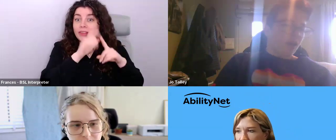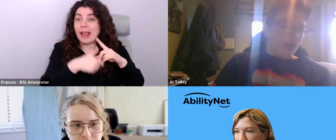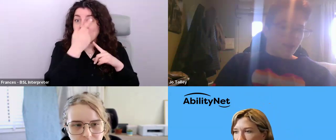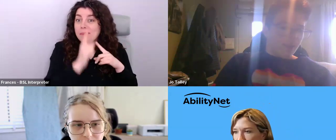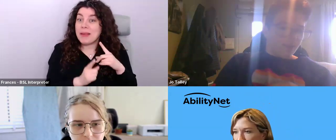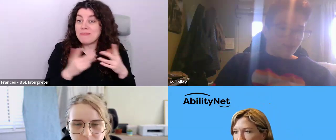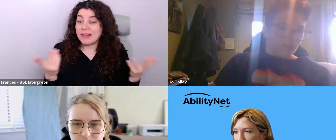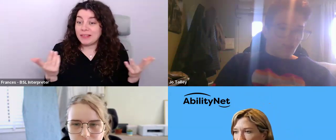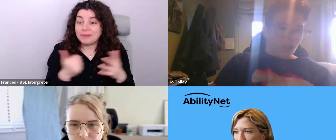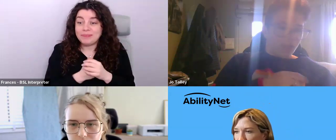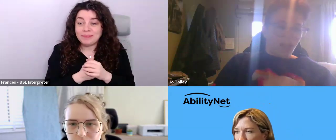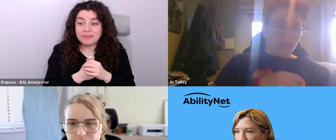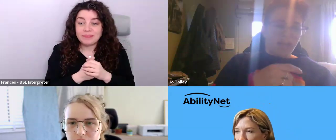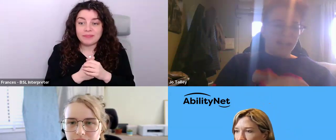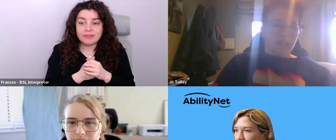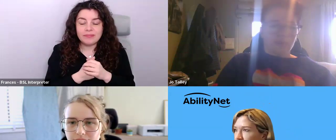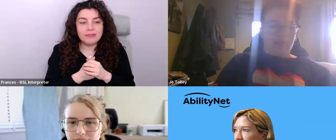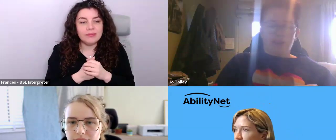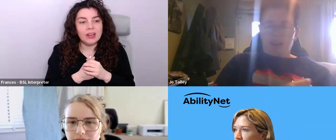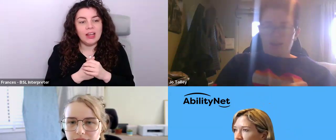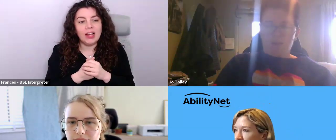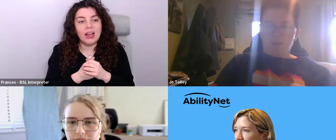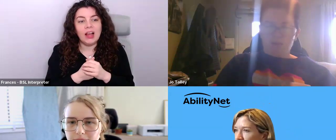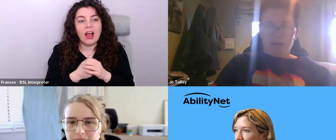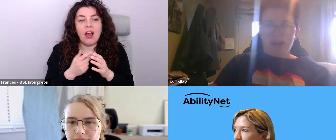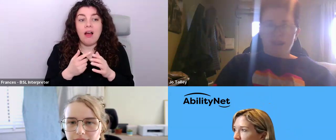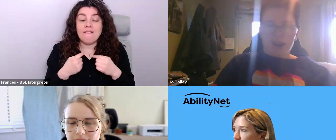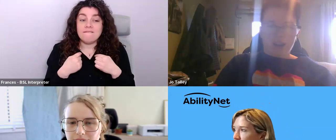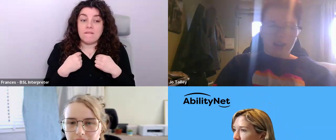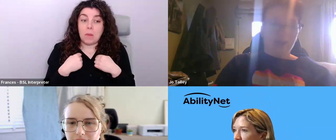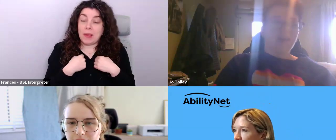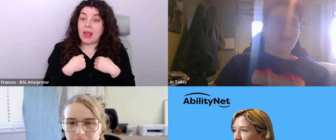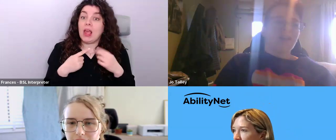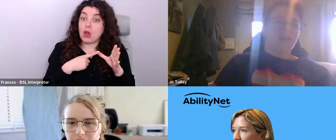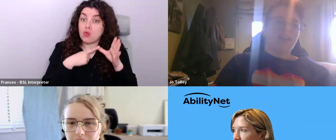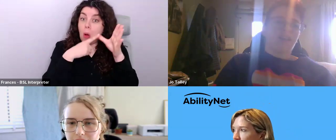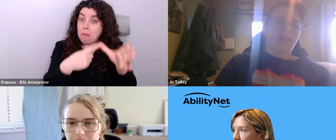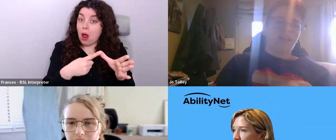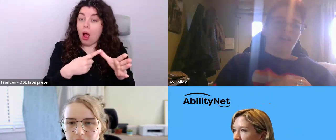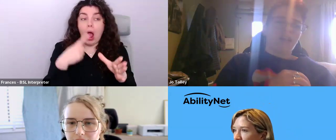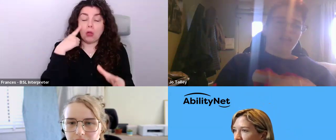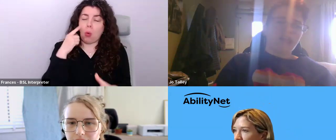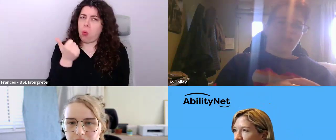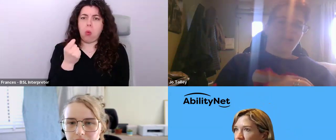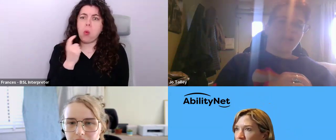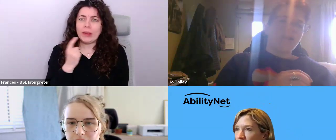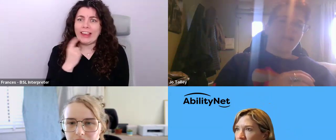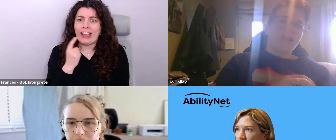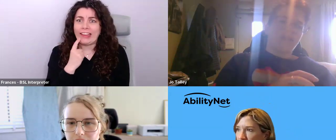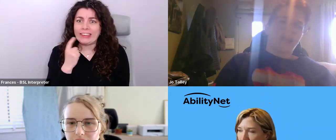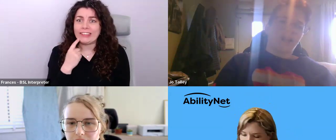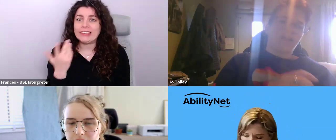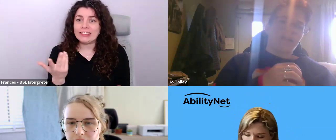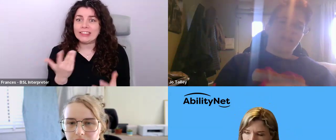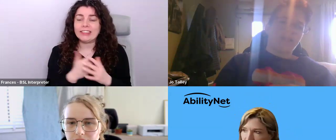ways. The application process I found was really easy. So it's really